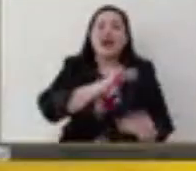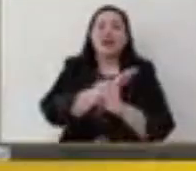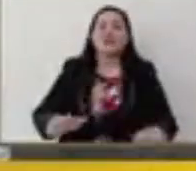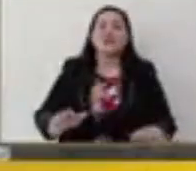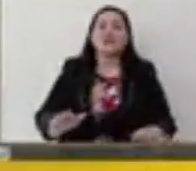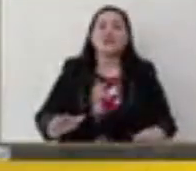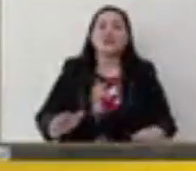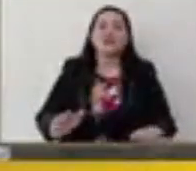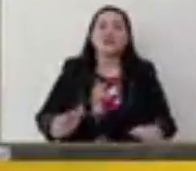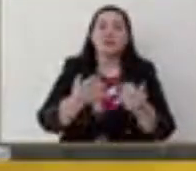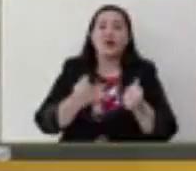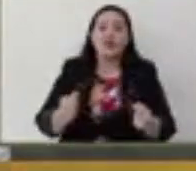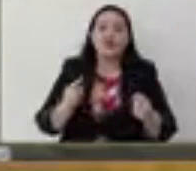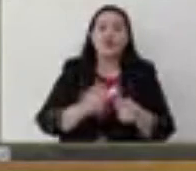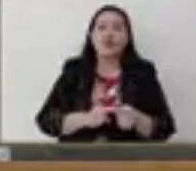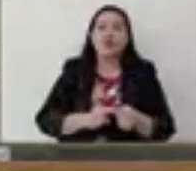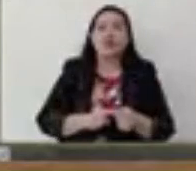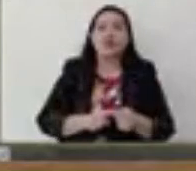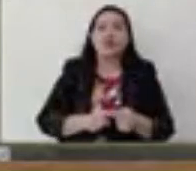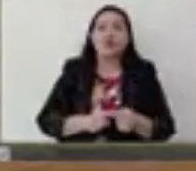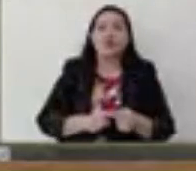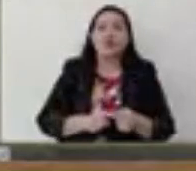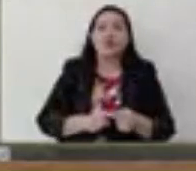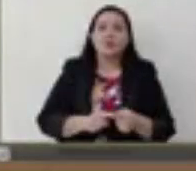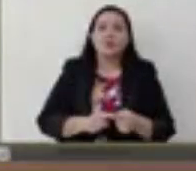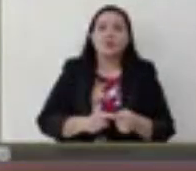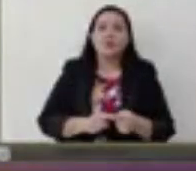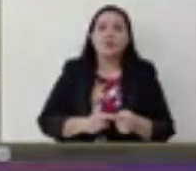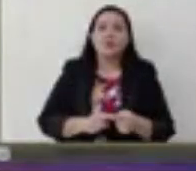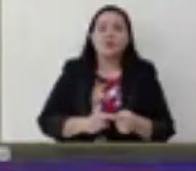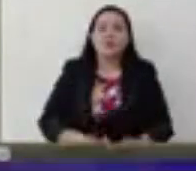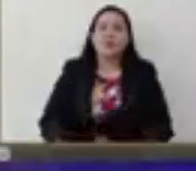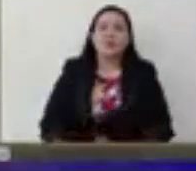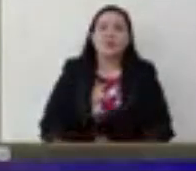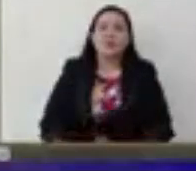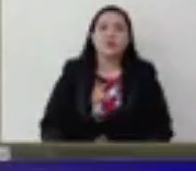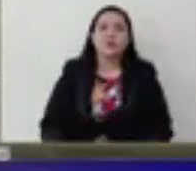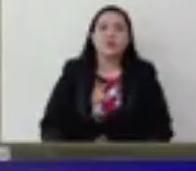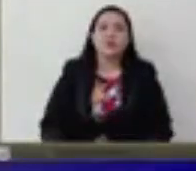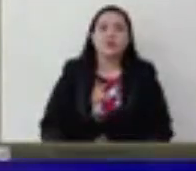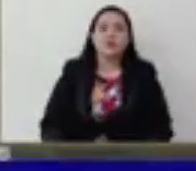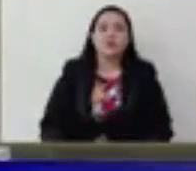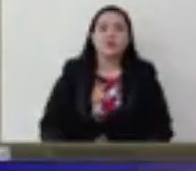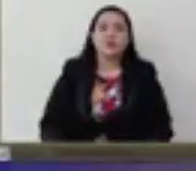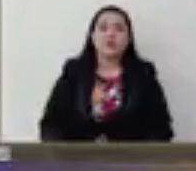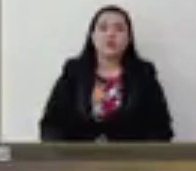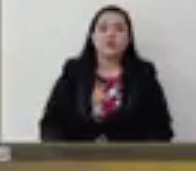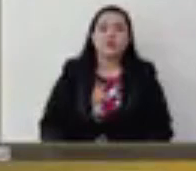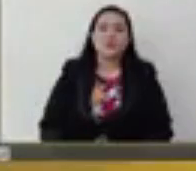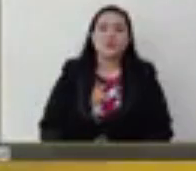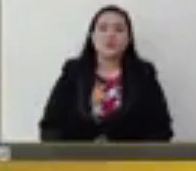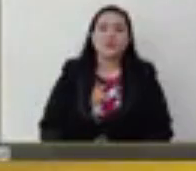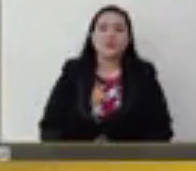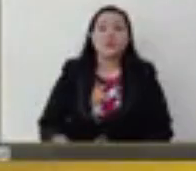When someone say I don't want to miss the church. Okay? And brother, it's very important to understand